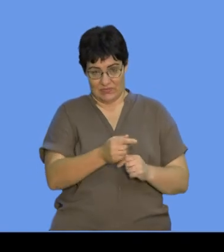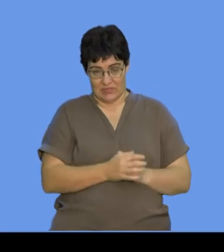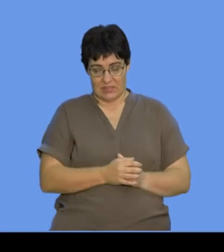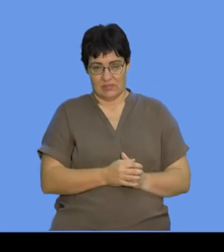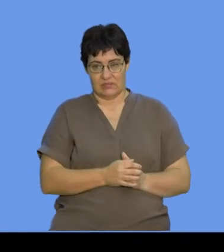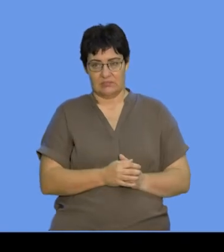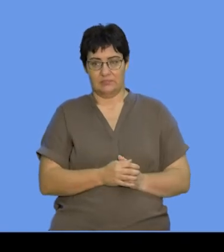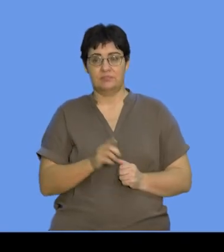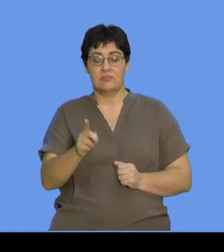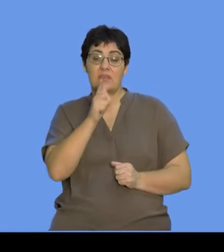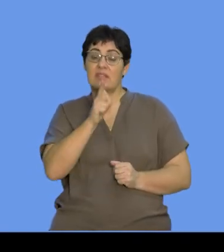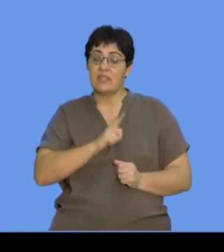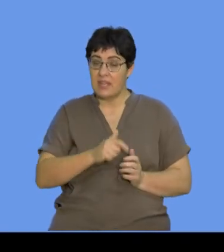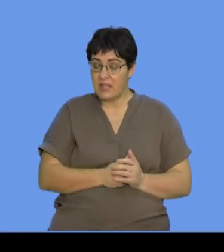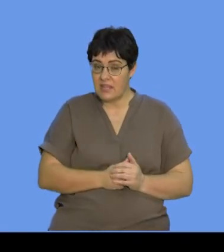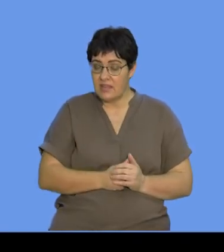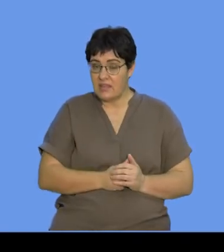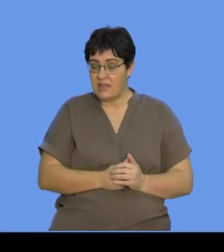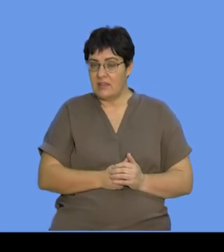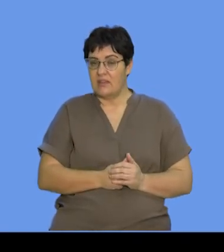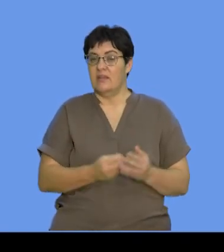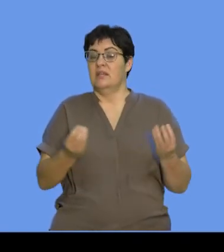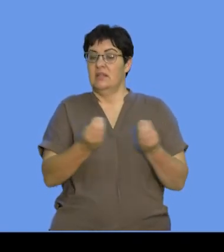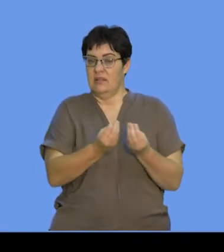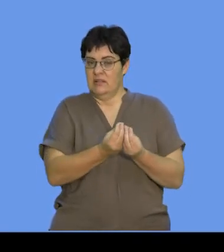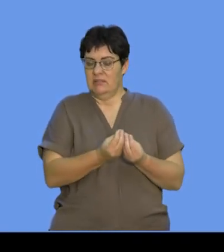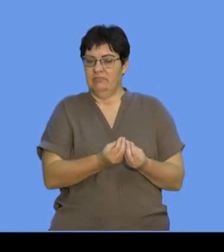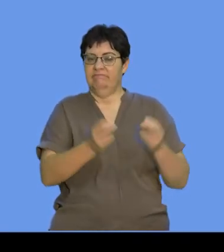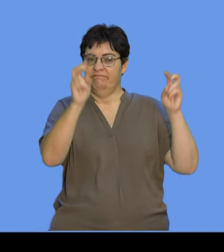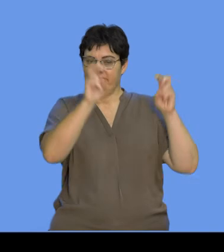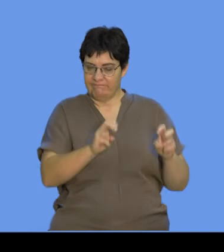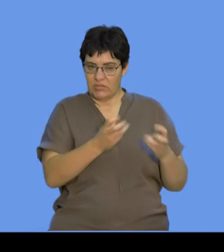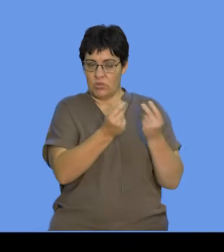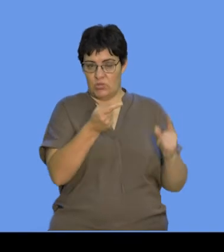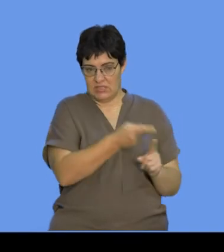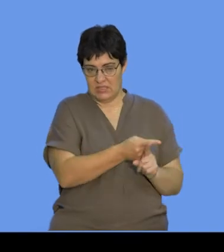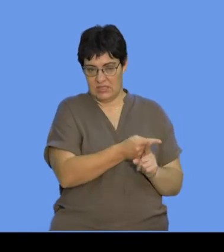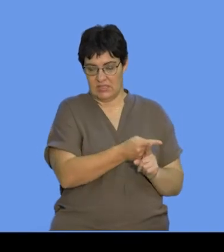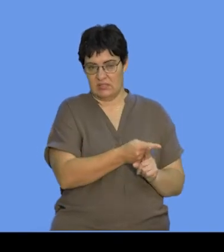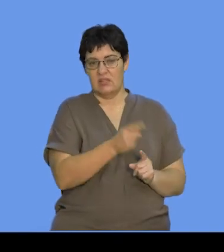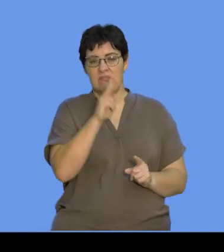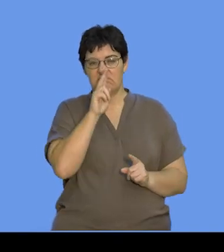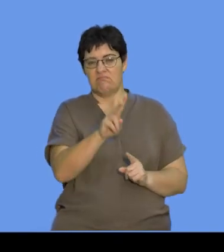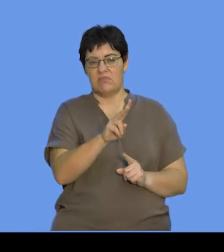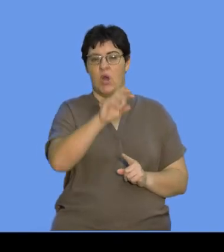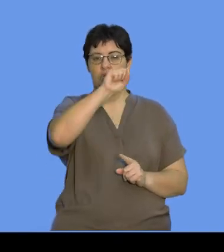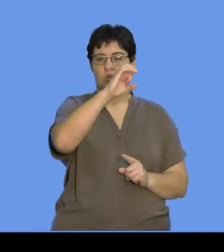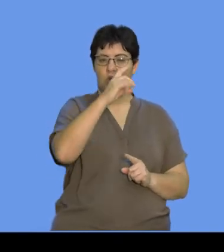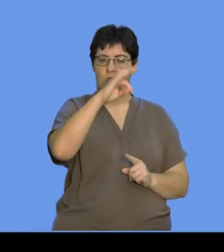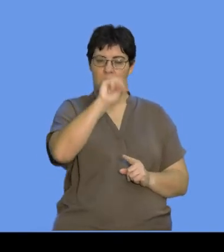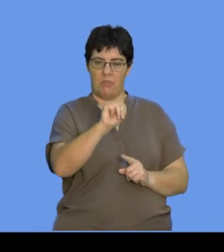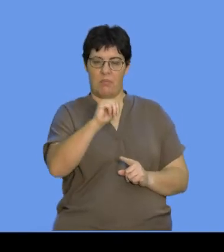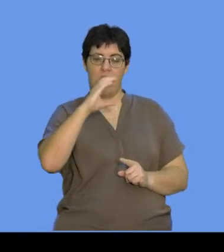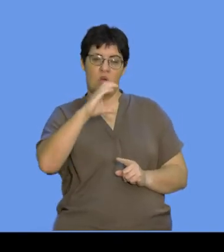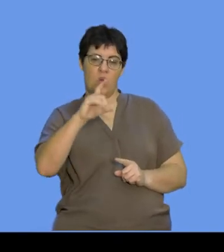then it says here, if a substance is an electrolytic solution, let's look at a sodium chloride as an example.